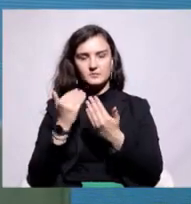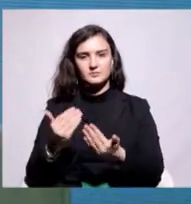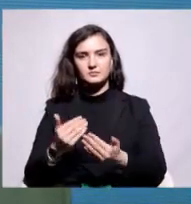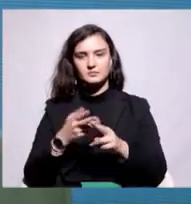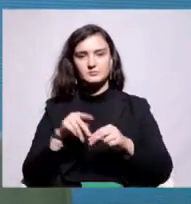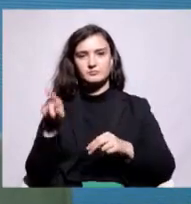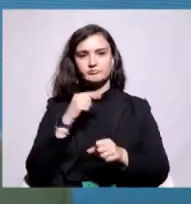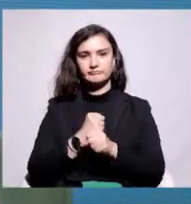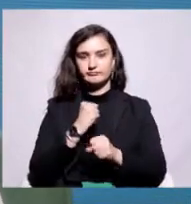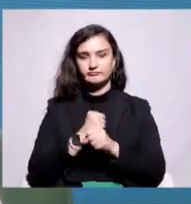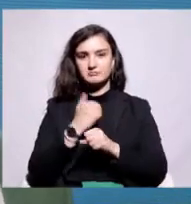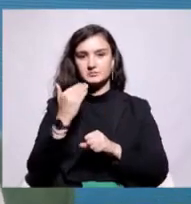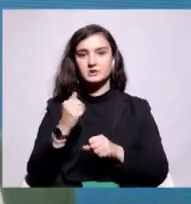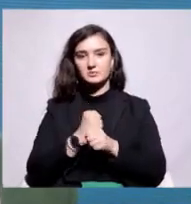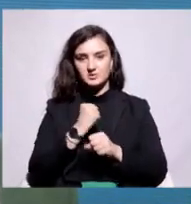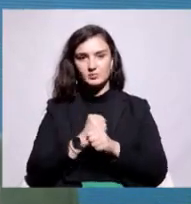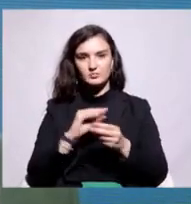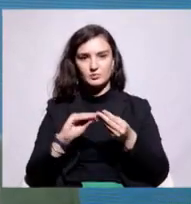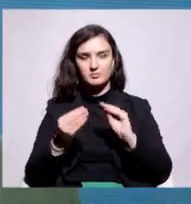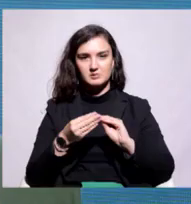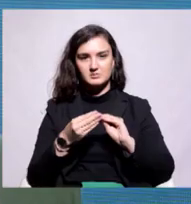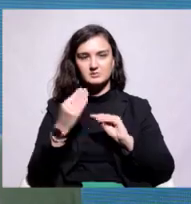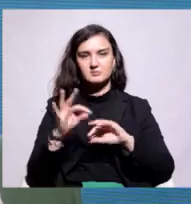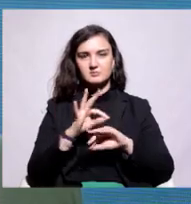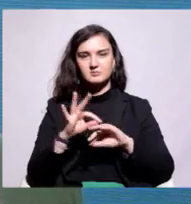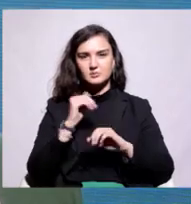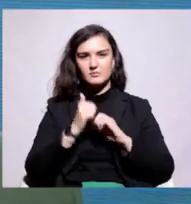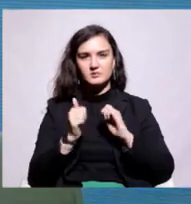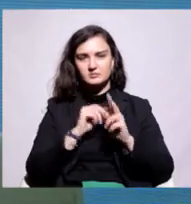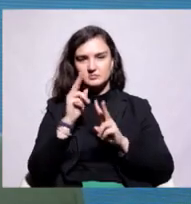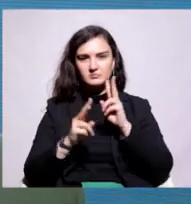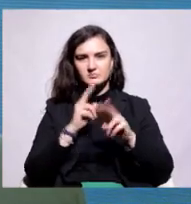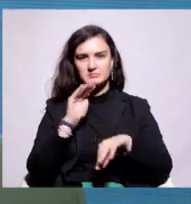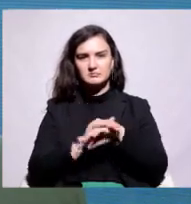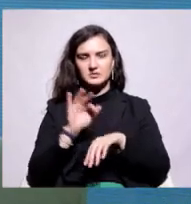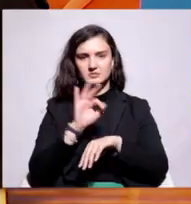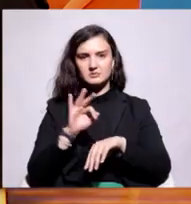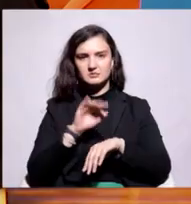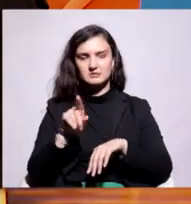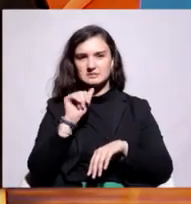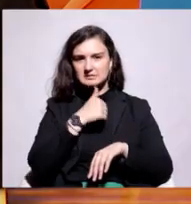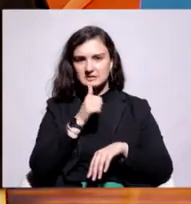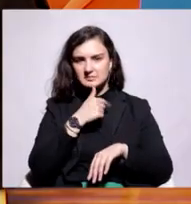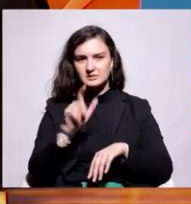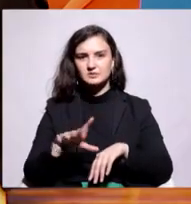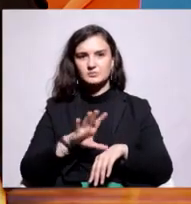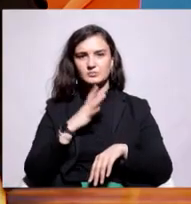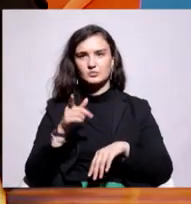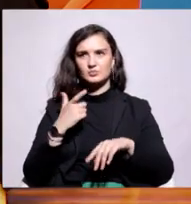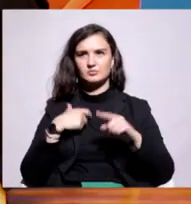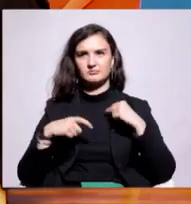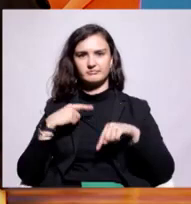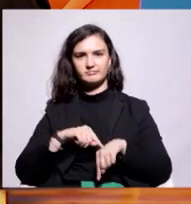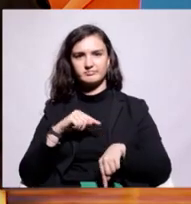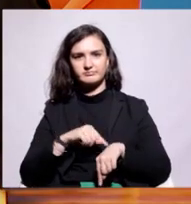He hates work. He hates to work. His wife is always complaining about the fact that he's lazy to be productive, lazy